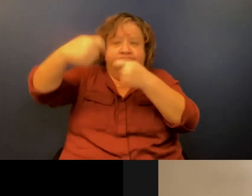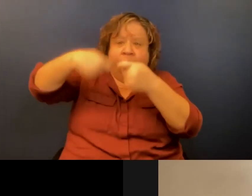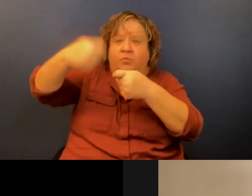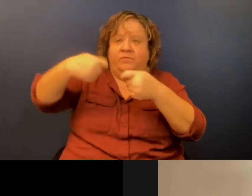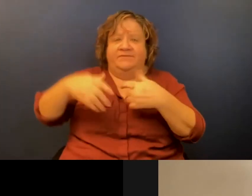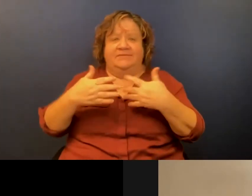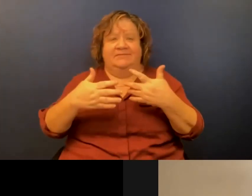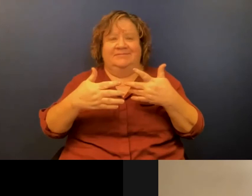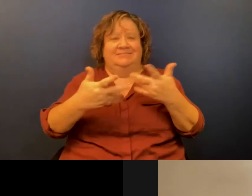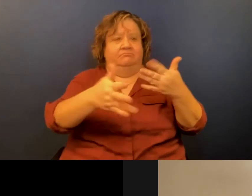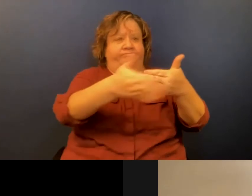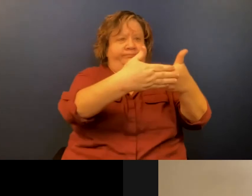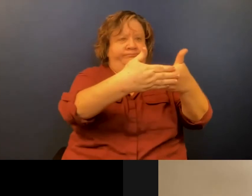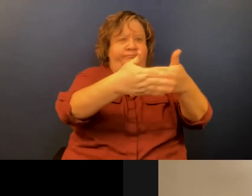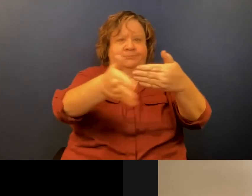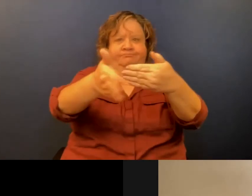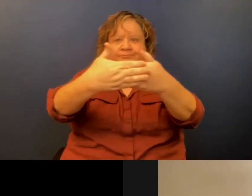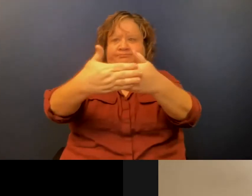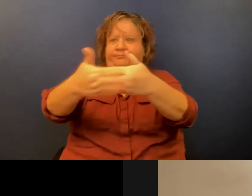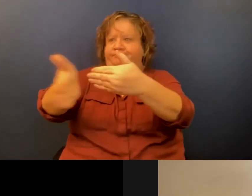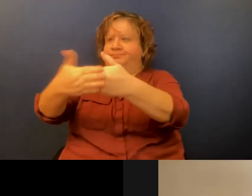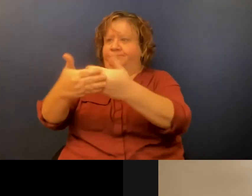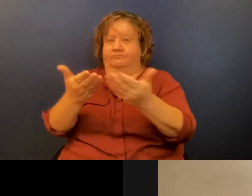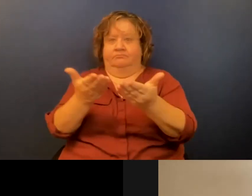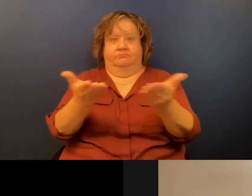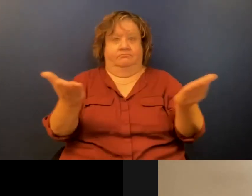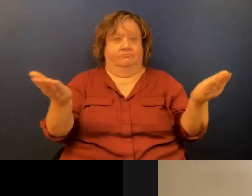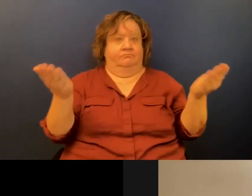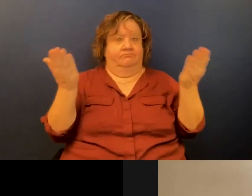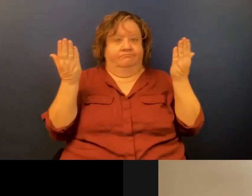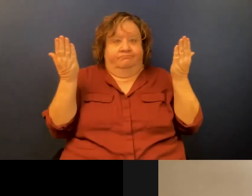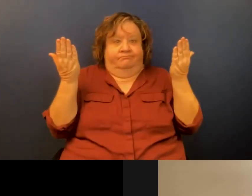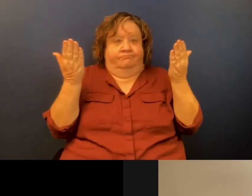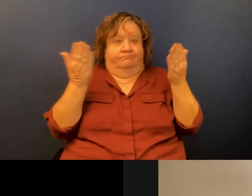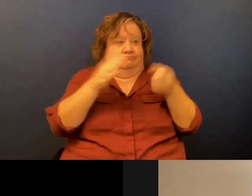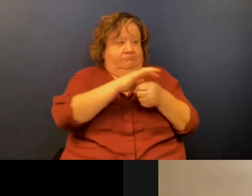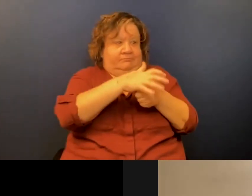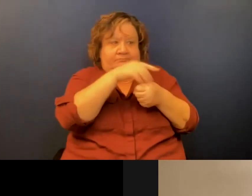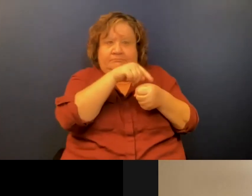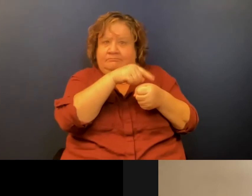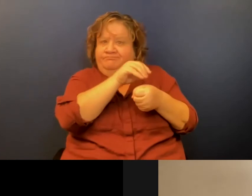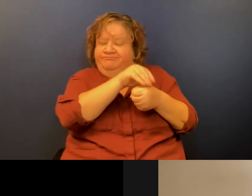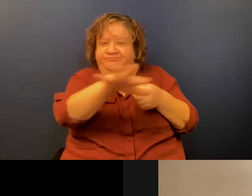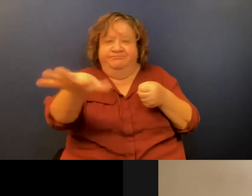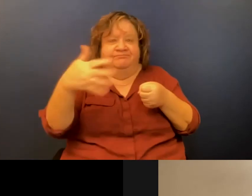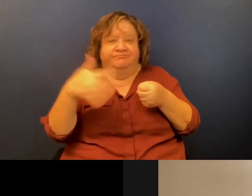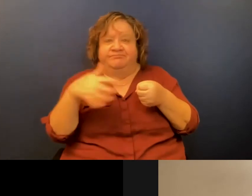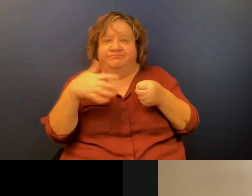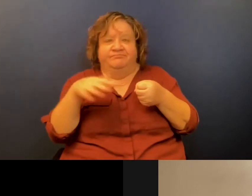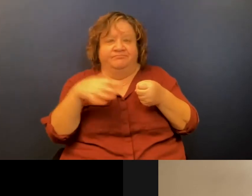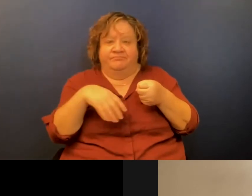and some of them haven't even opened. And if they open, they are with strong restrictions, especially with people that have